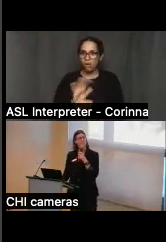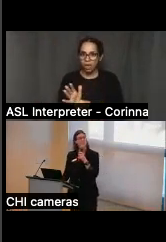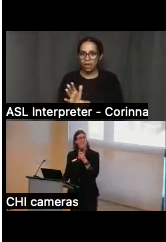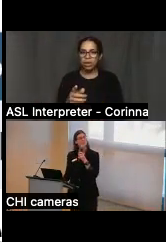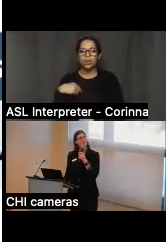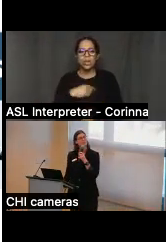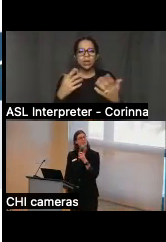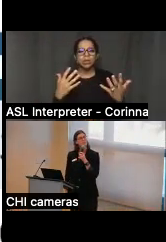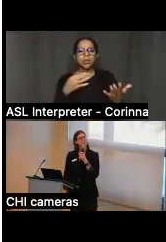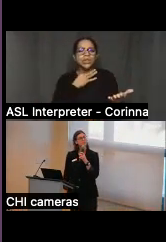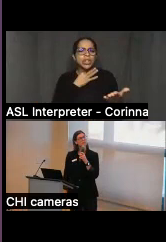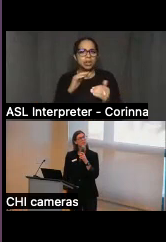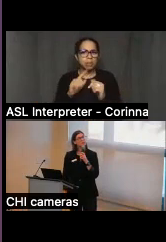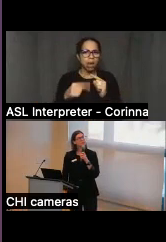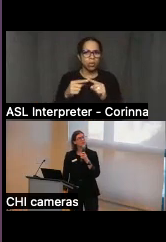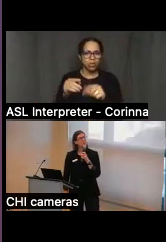COVID-19.